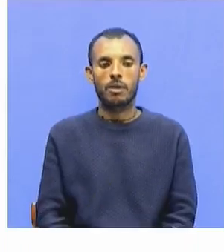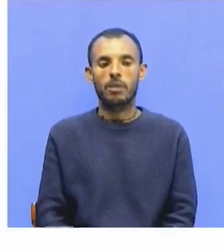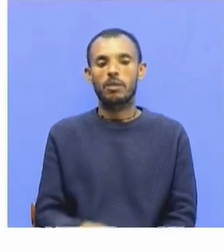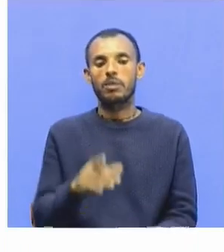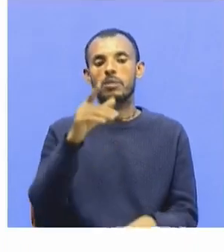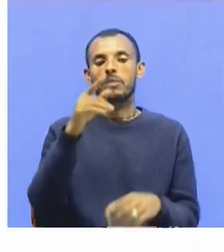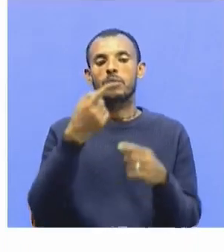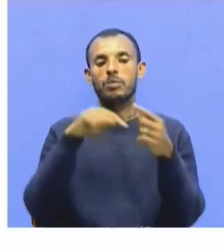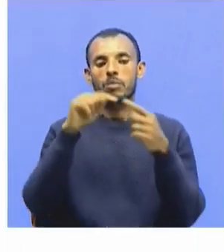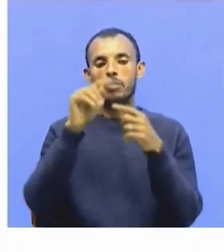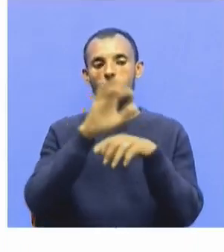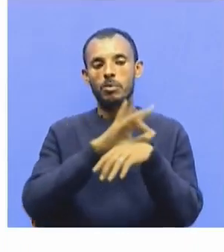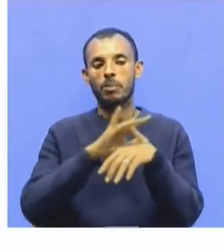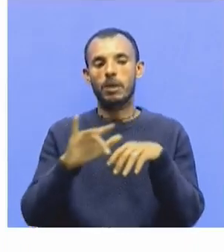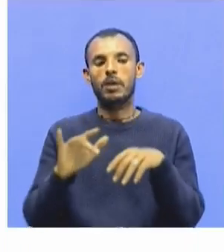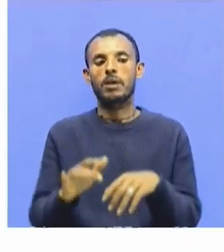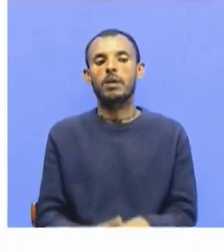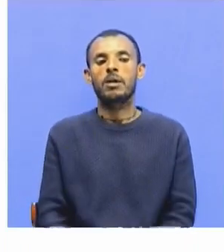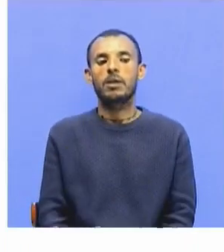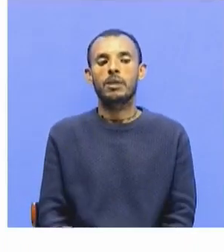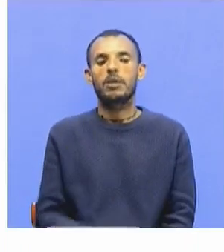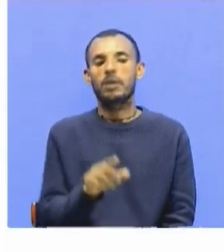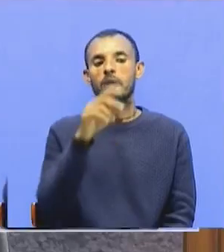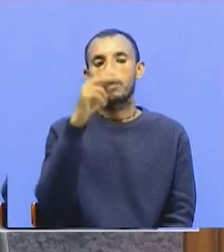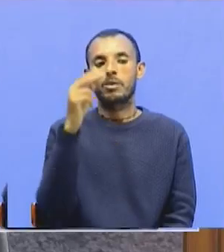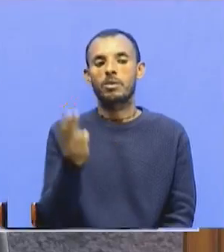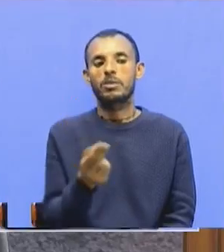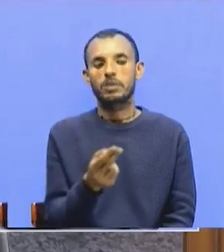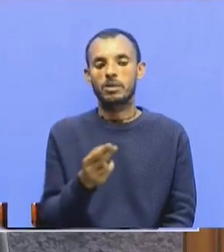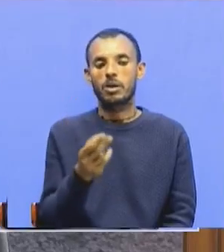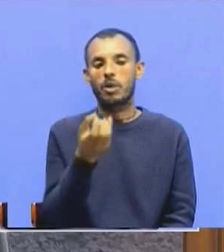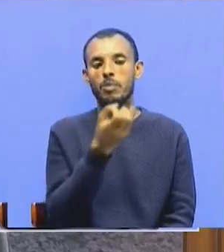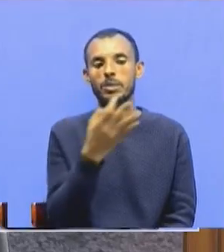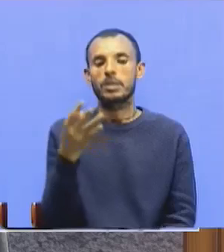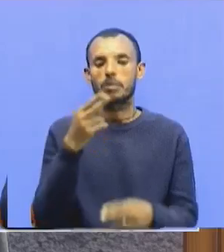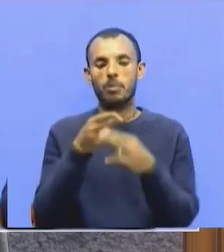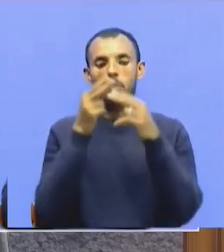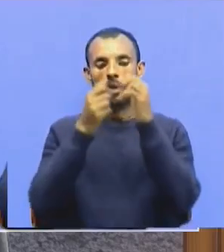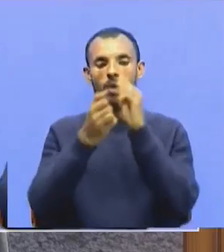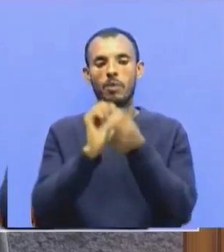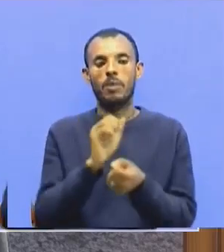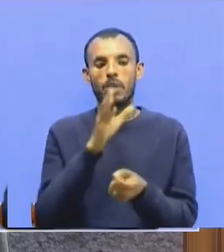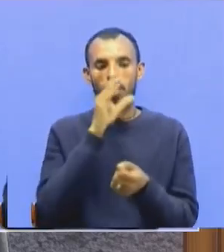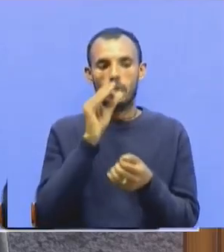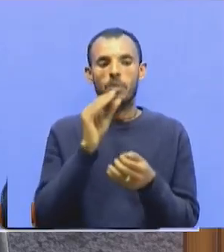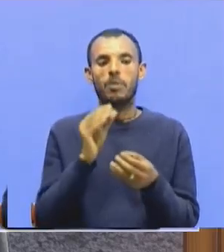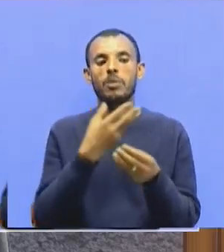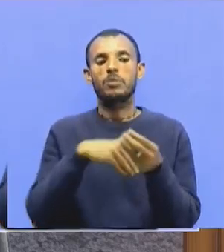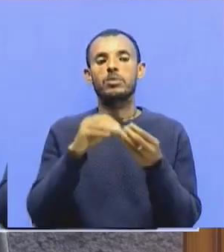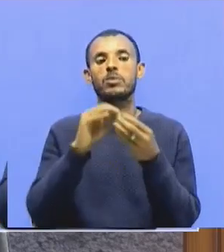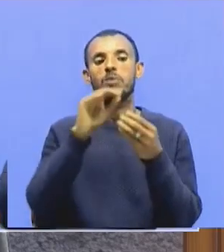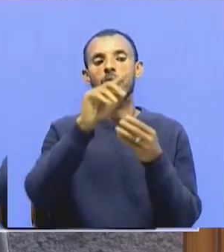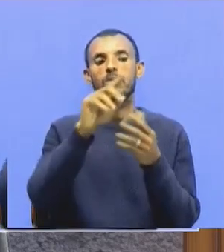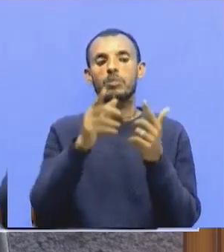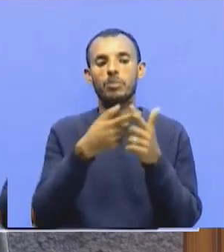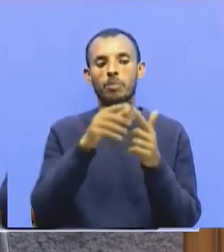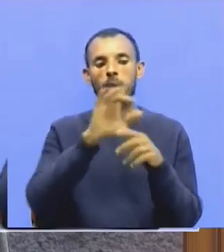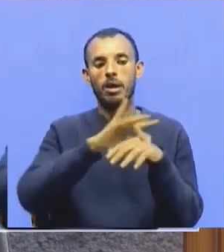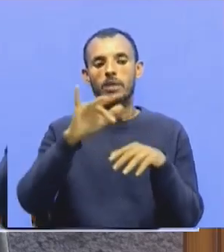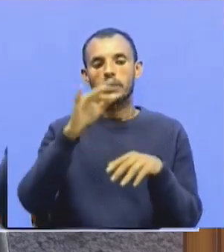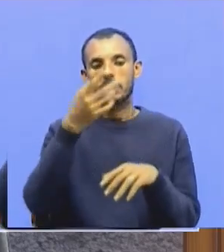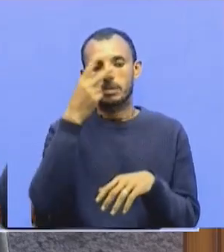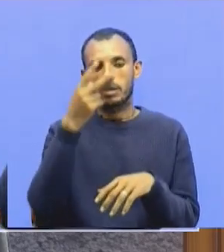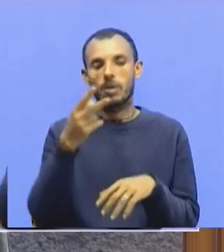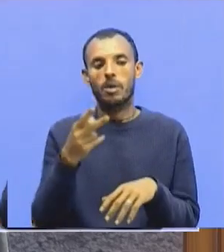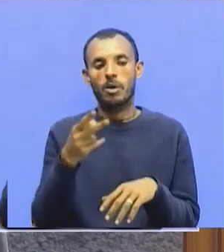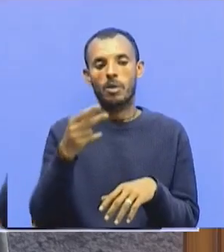to blank. You can use here object, pronoun here. And also question number 2, blank, so Mark